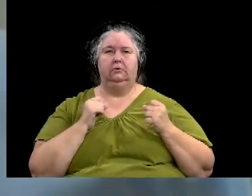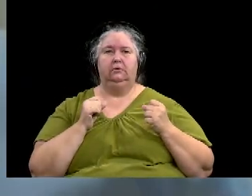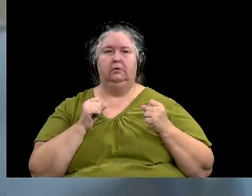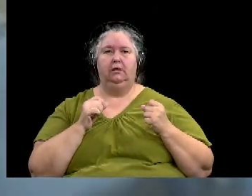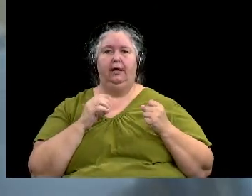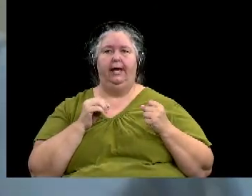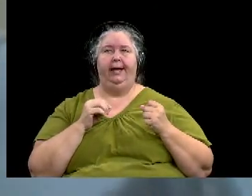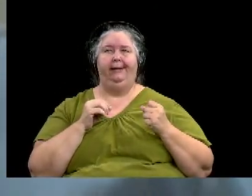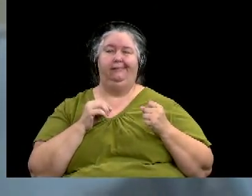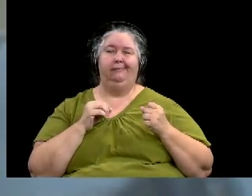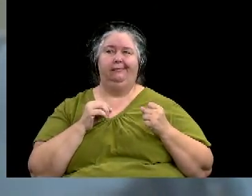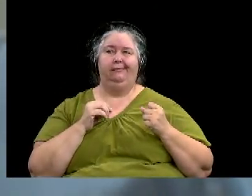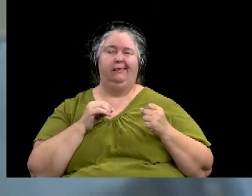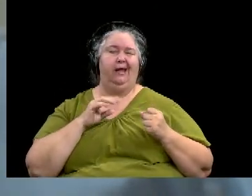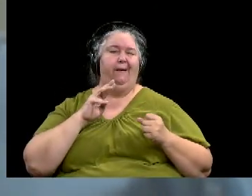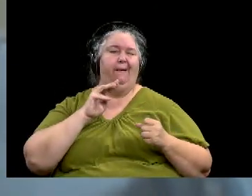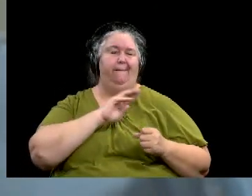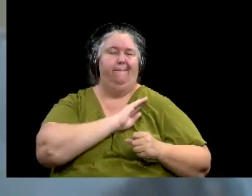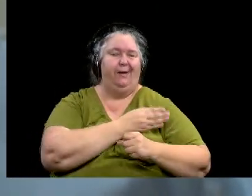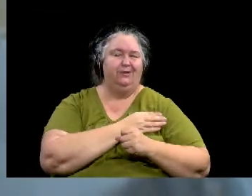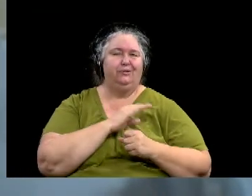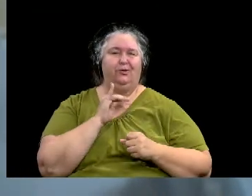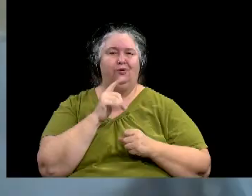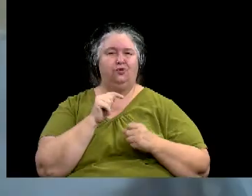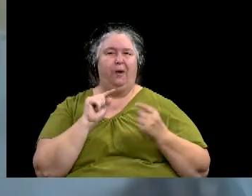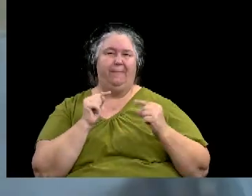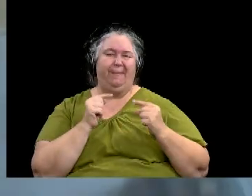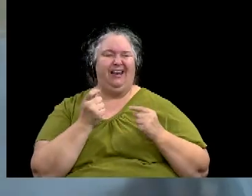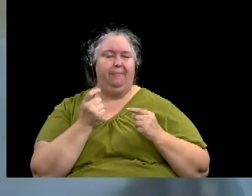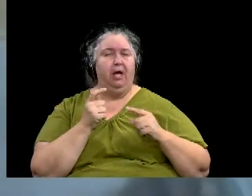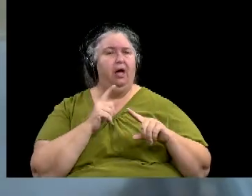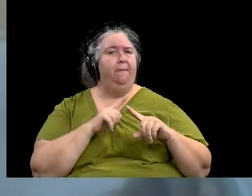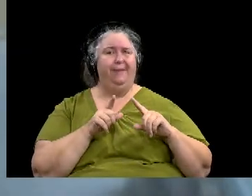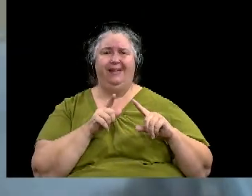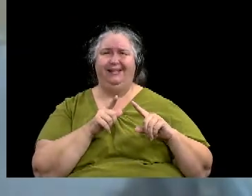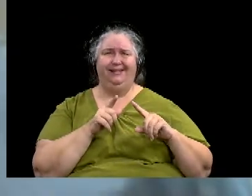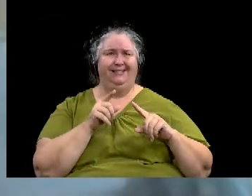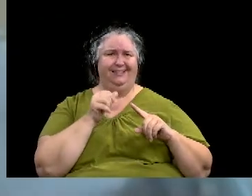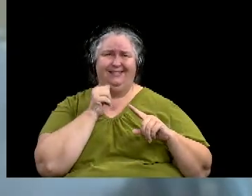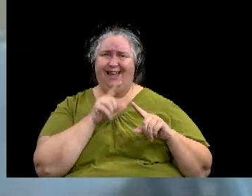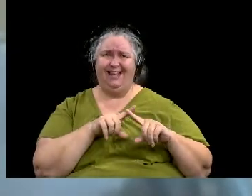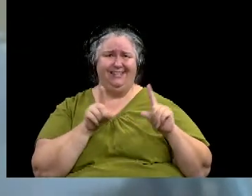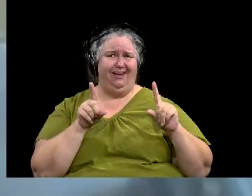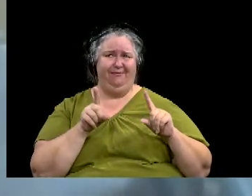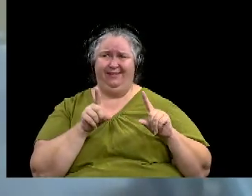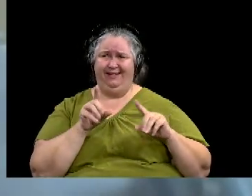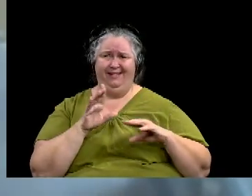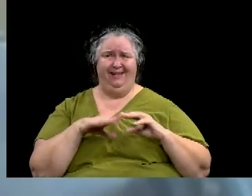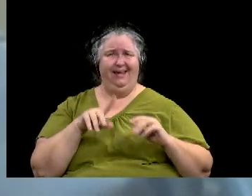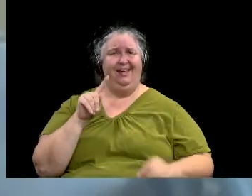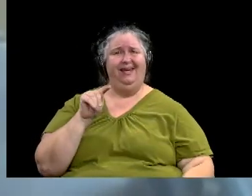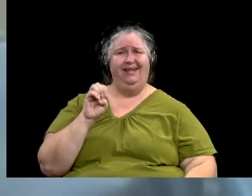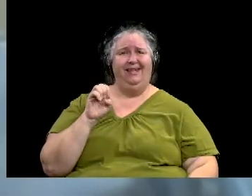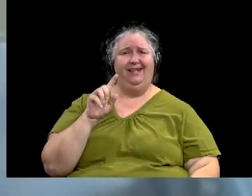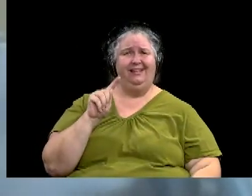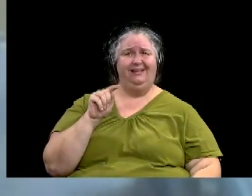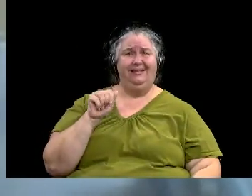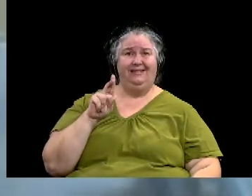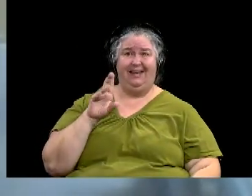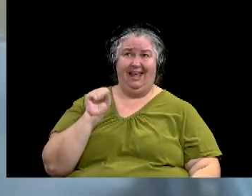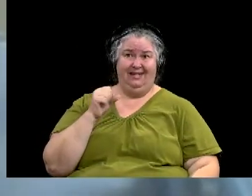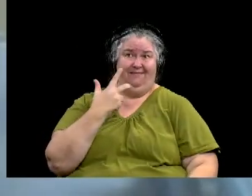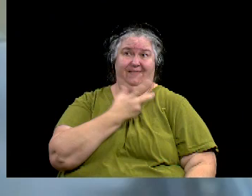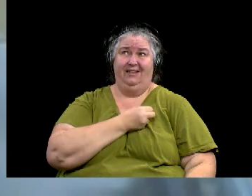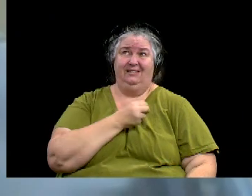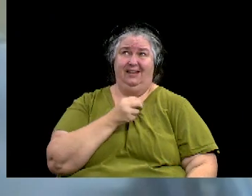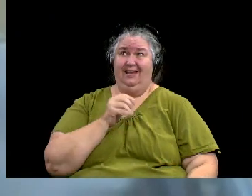remember is this is not altogether different from the tetanus vaccination that I got as a kid. And I think what